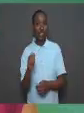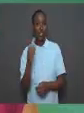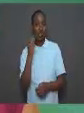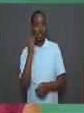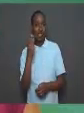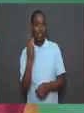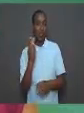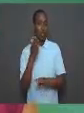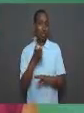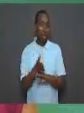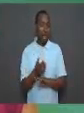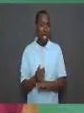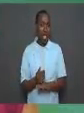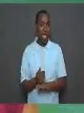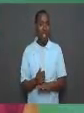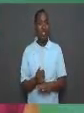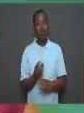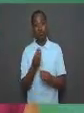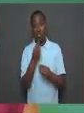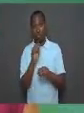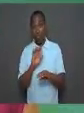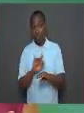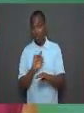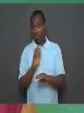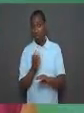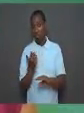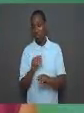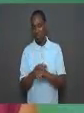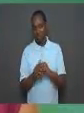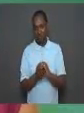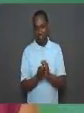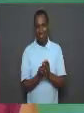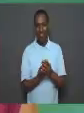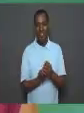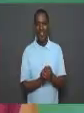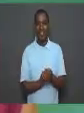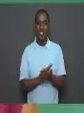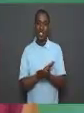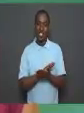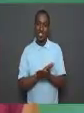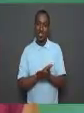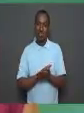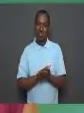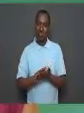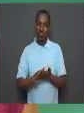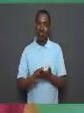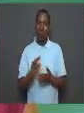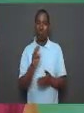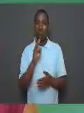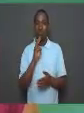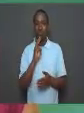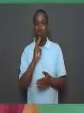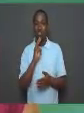or before you handle food. Use clean water to wash your food and